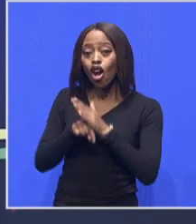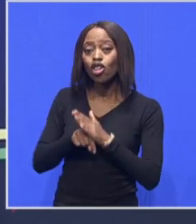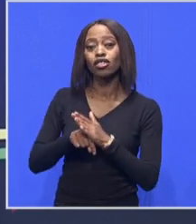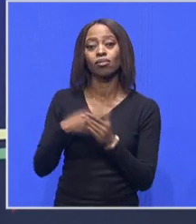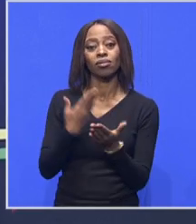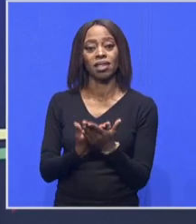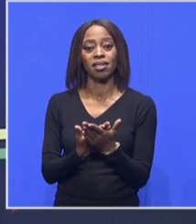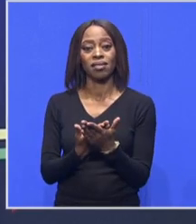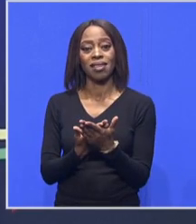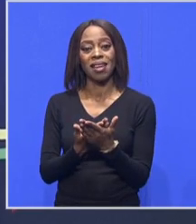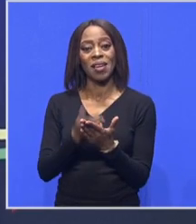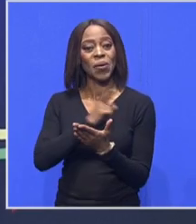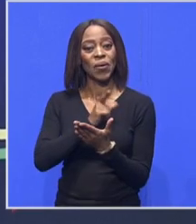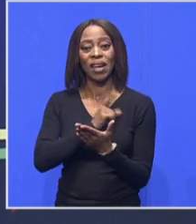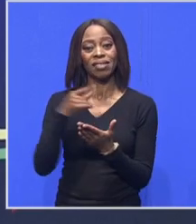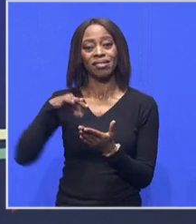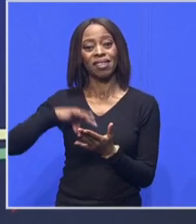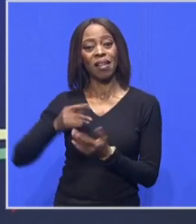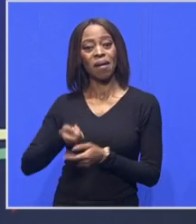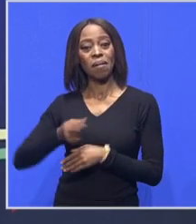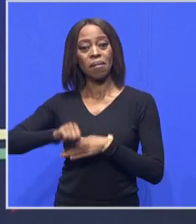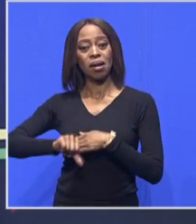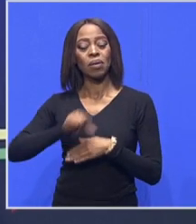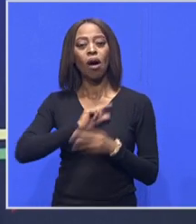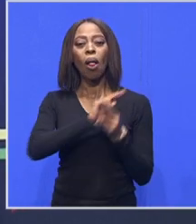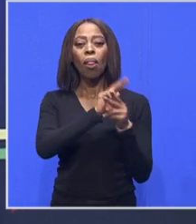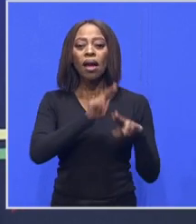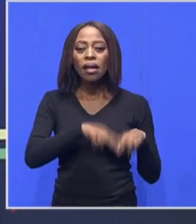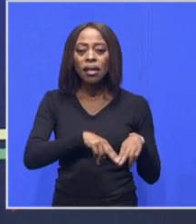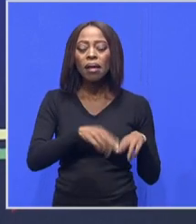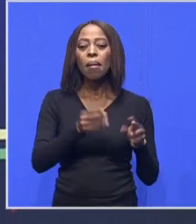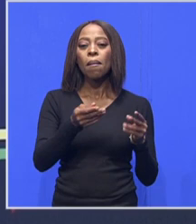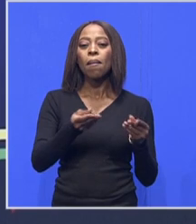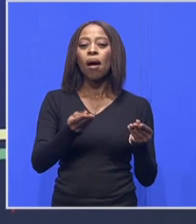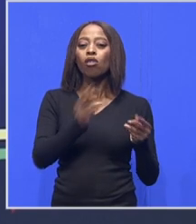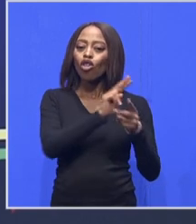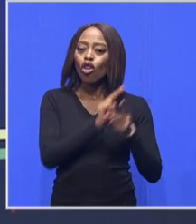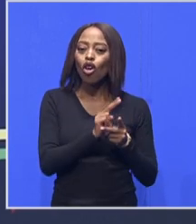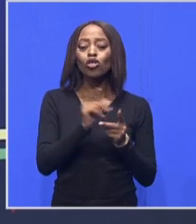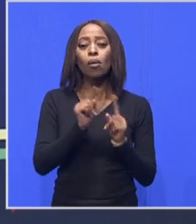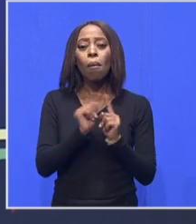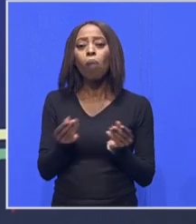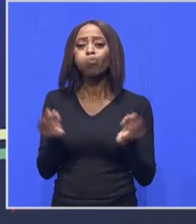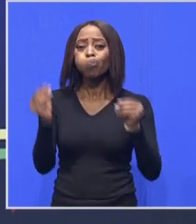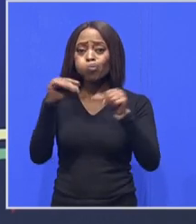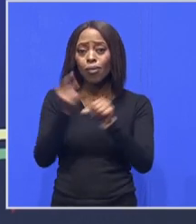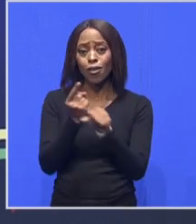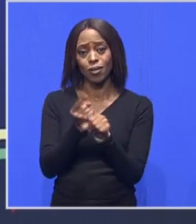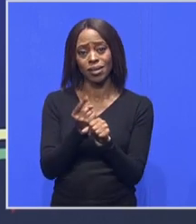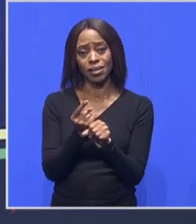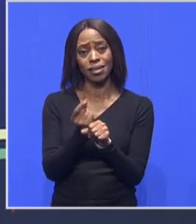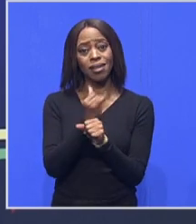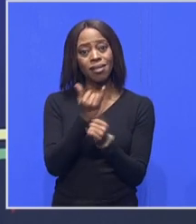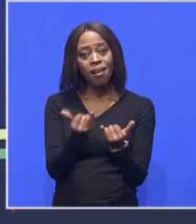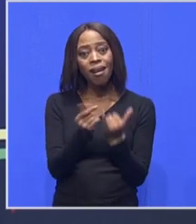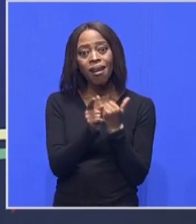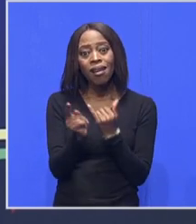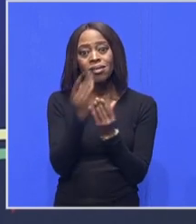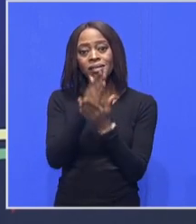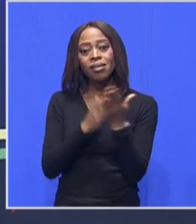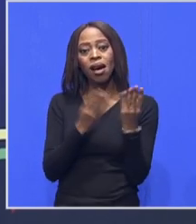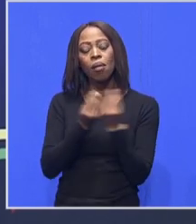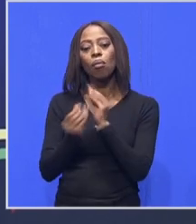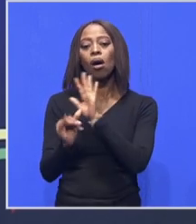over a lack of a salary for a month because they survive on loans which are constantly increasing in terms of the interest rate. So those are some of the things that we've identified